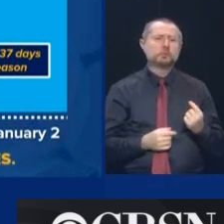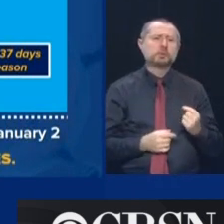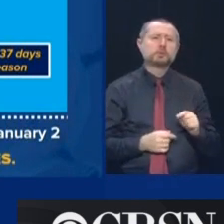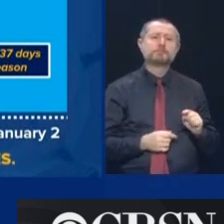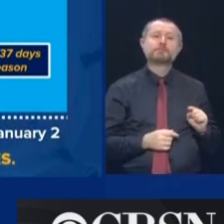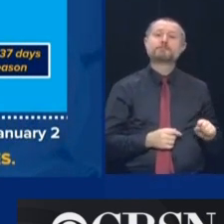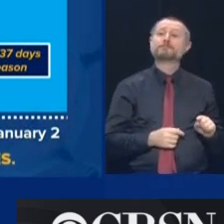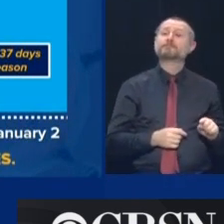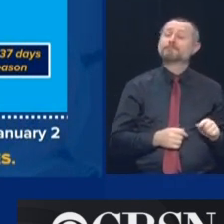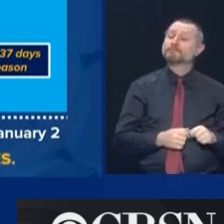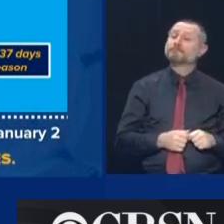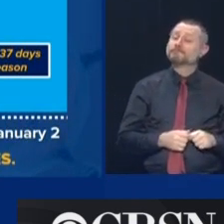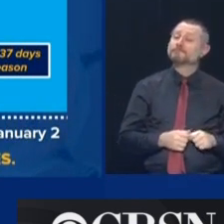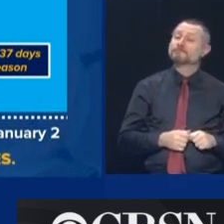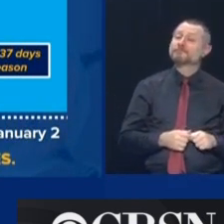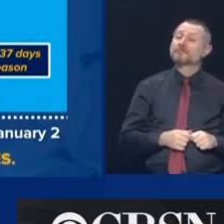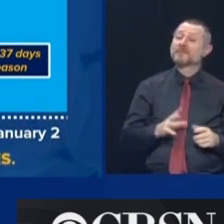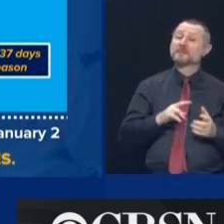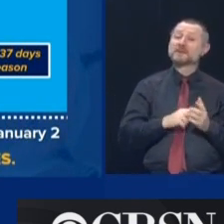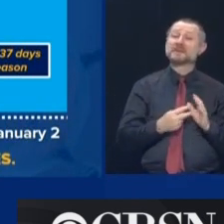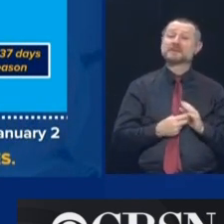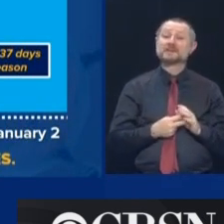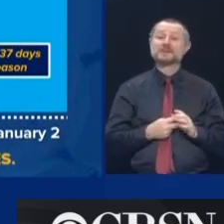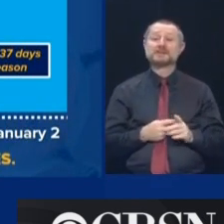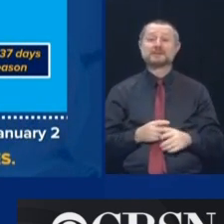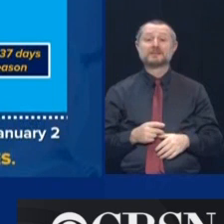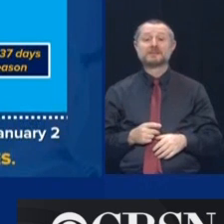The day after New Year's,